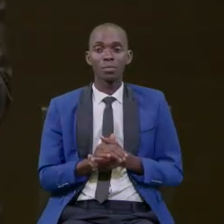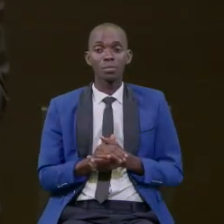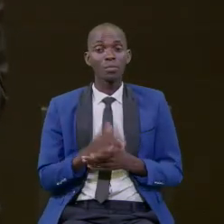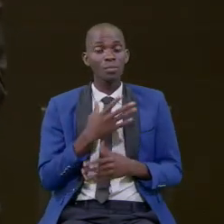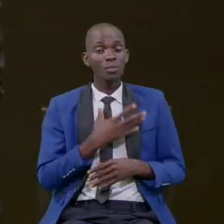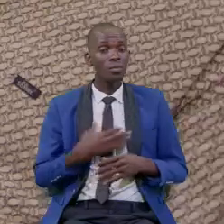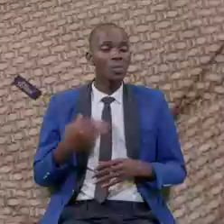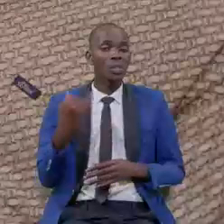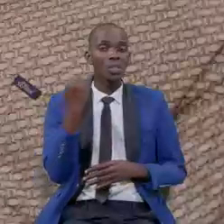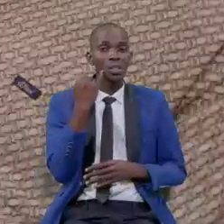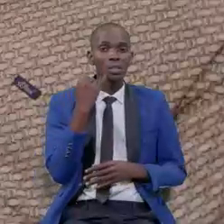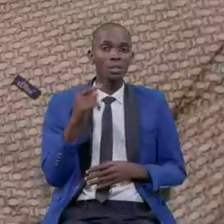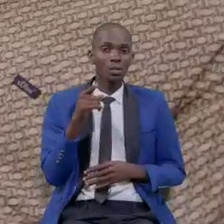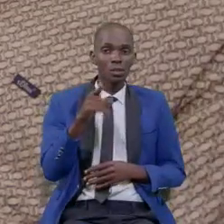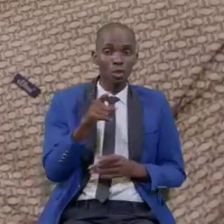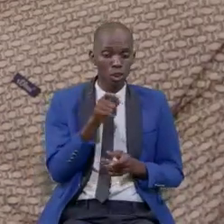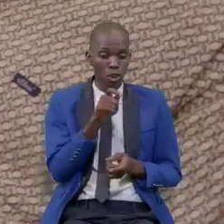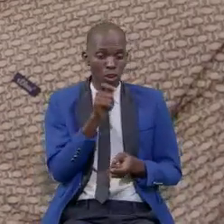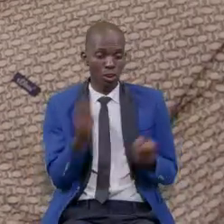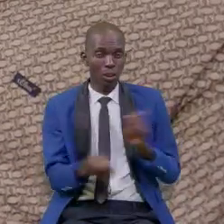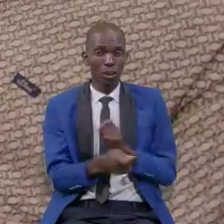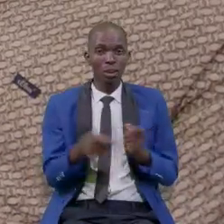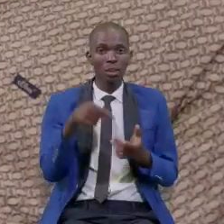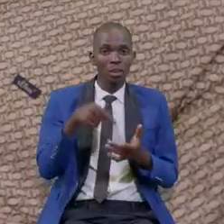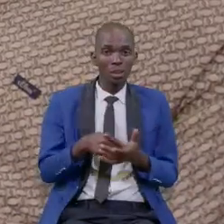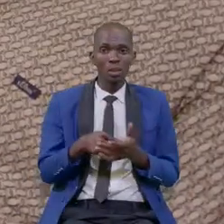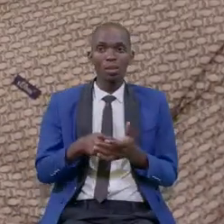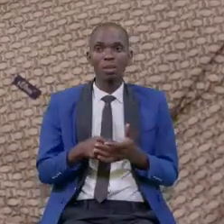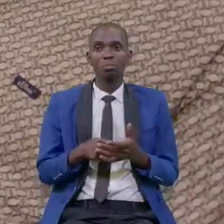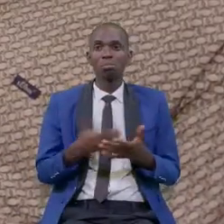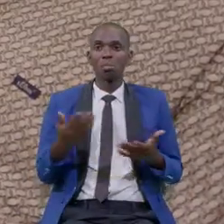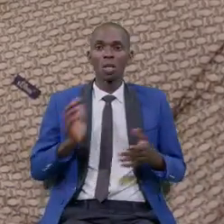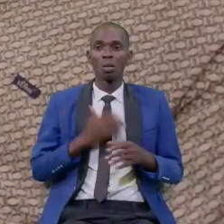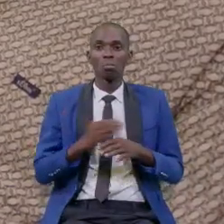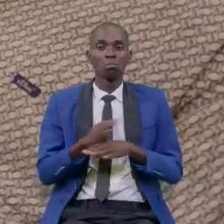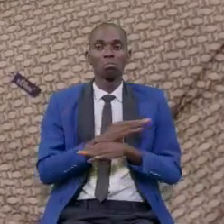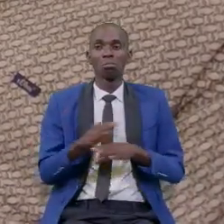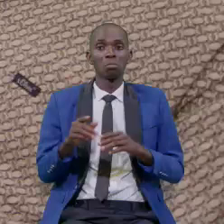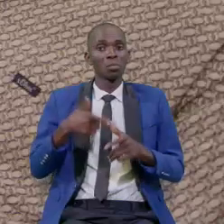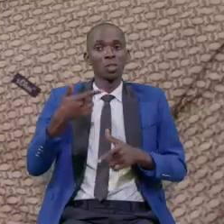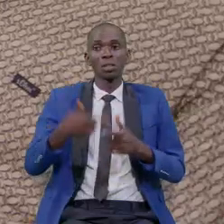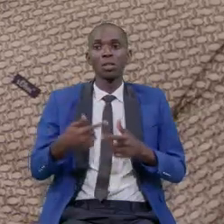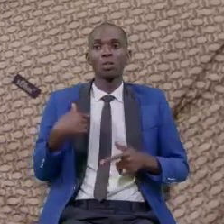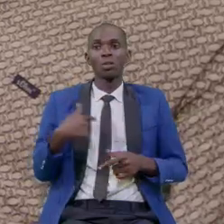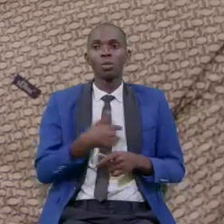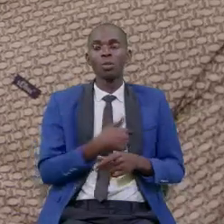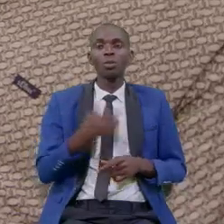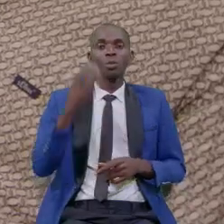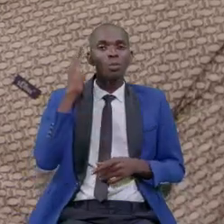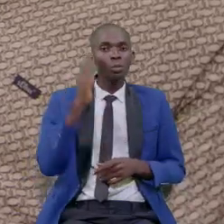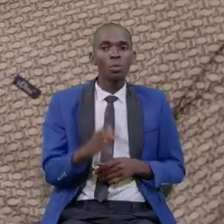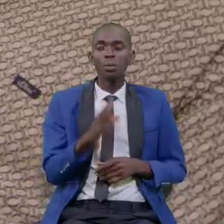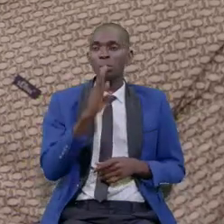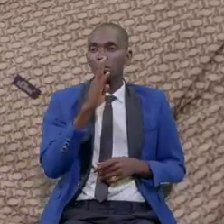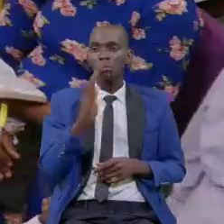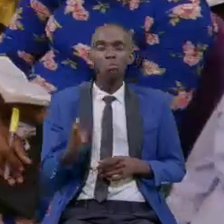thou utter this our business, then we will be quit